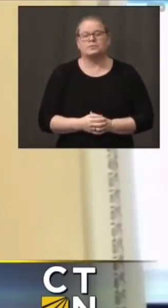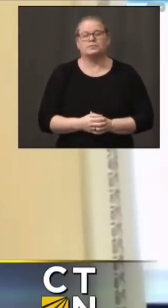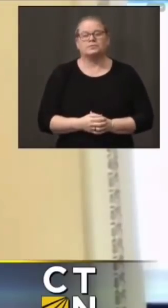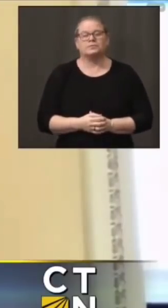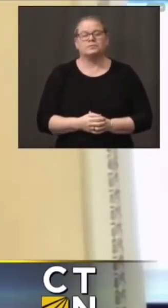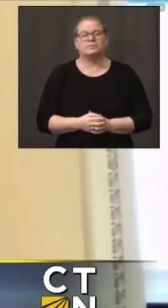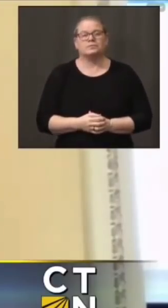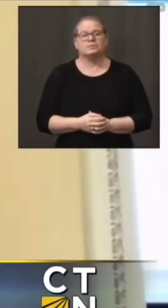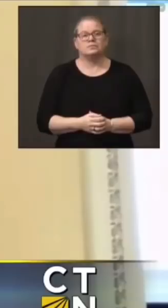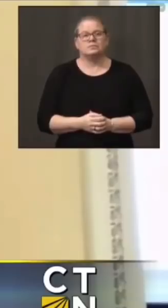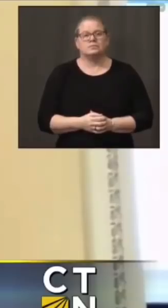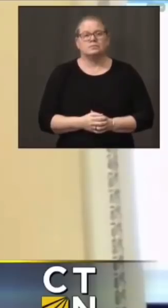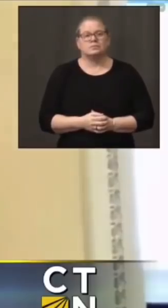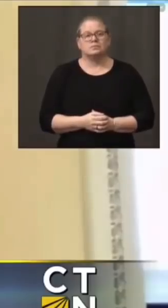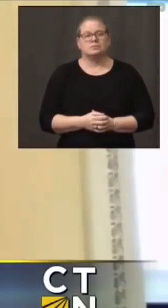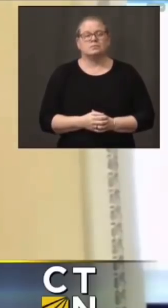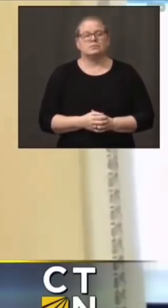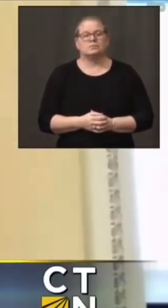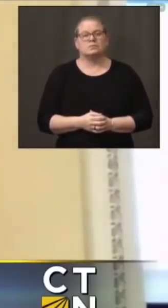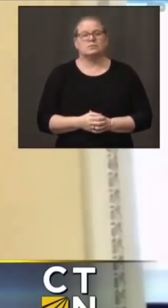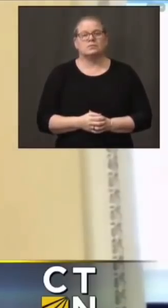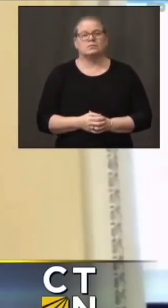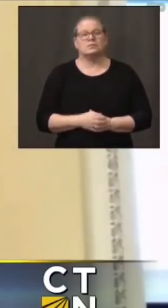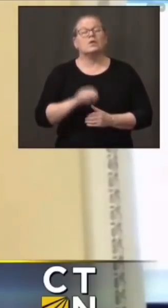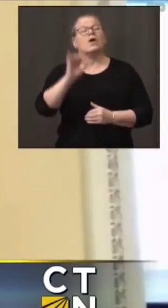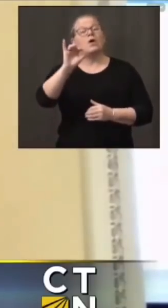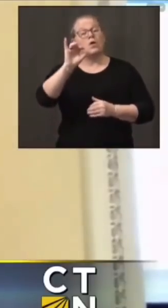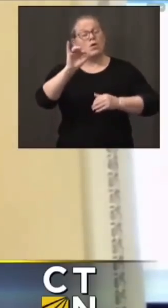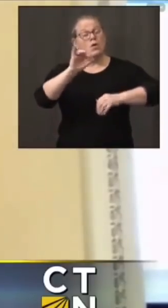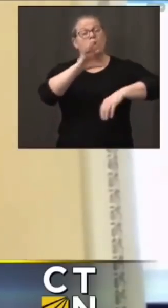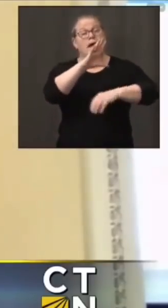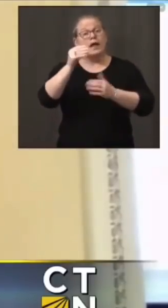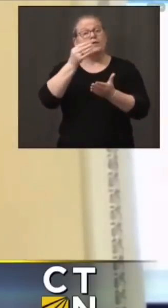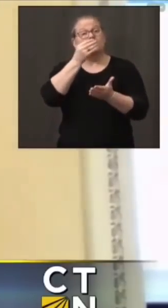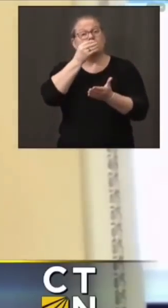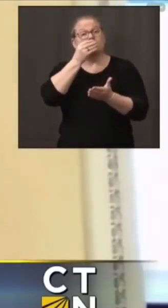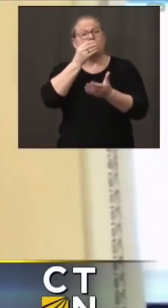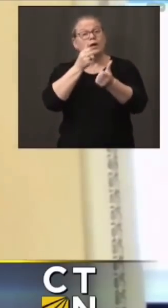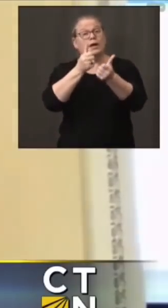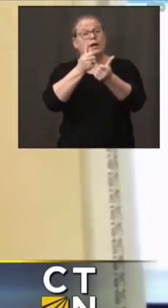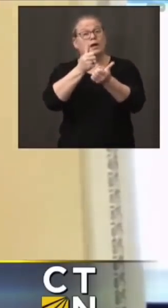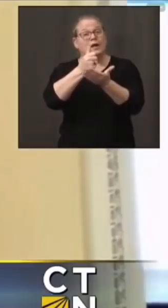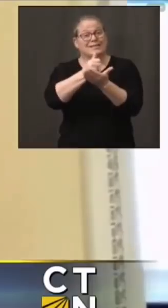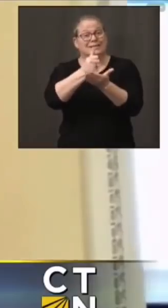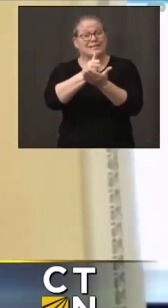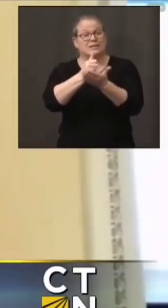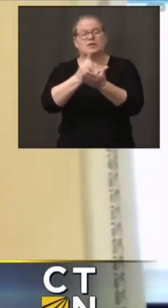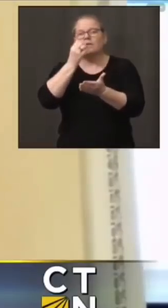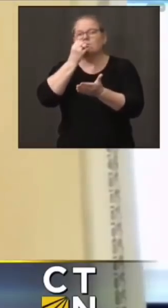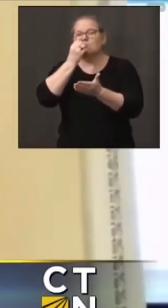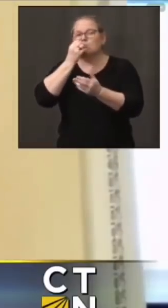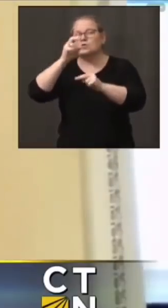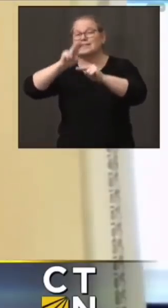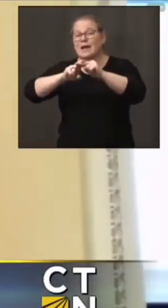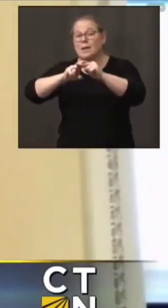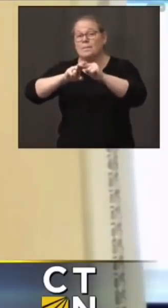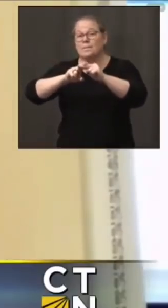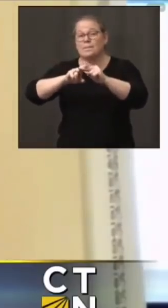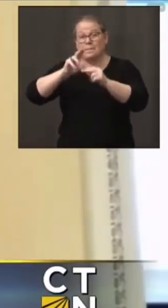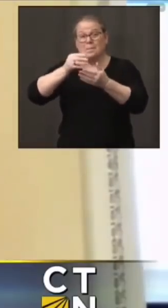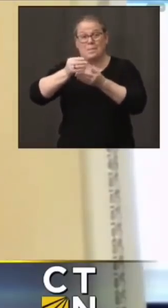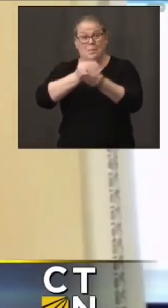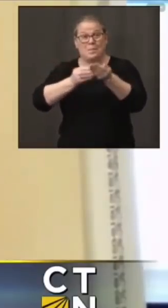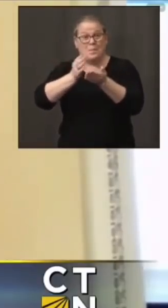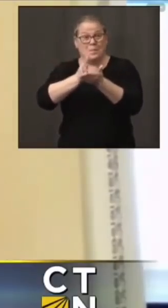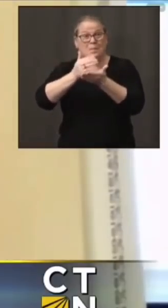funding for food assistance, we increased the food stamp budget by about